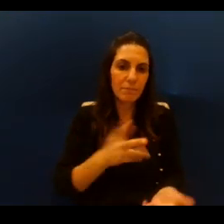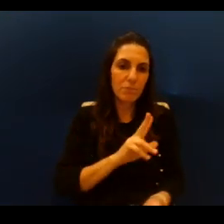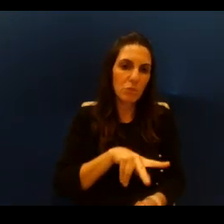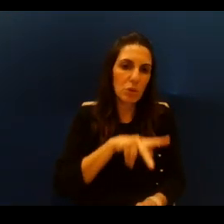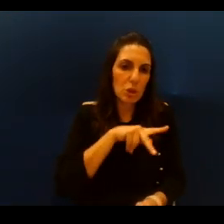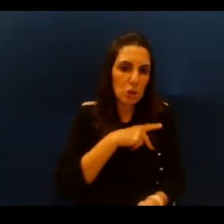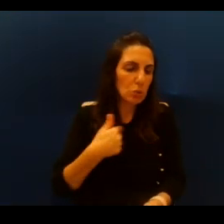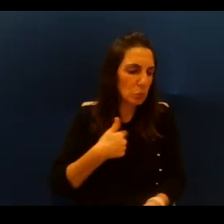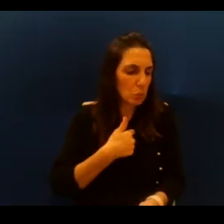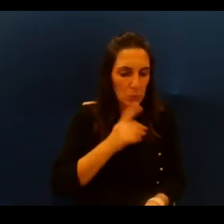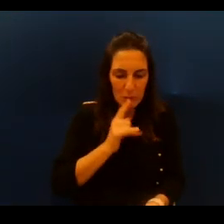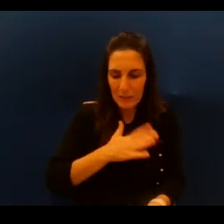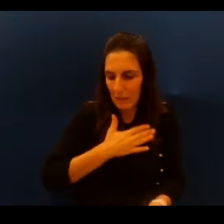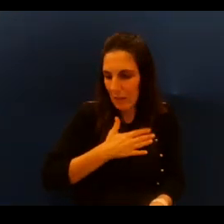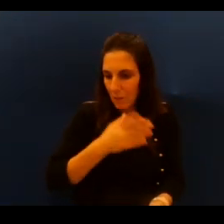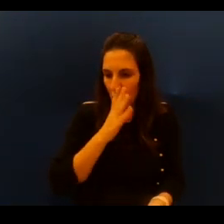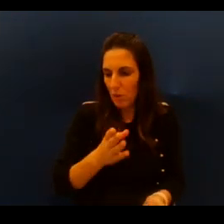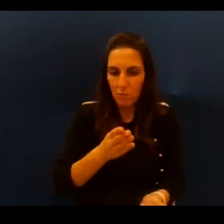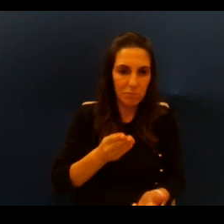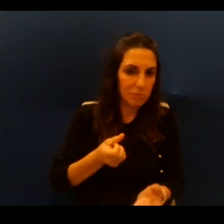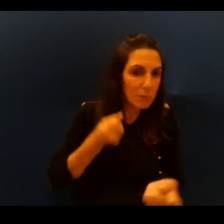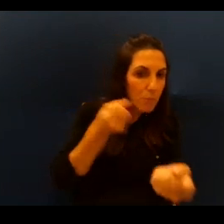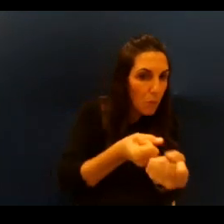be glad to contribute what we can.